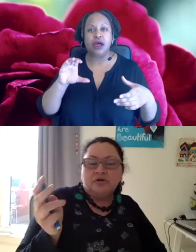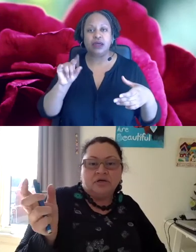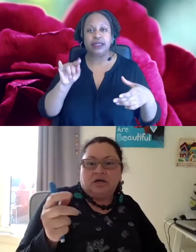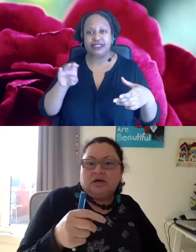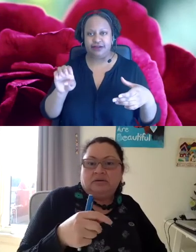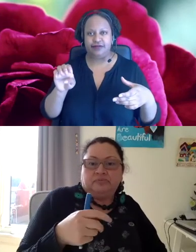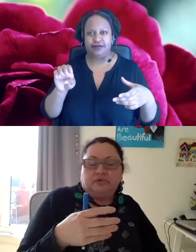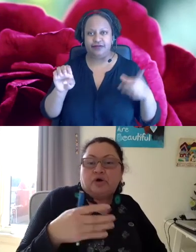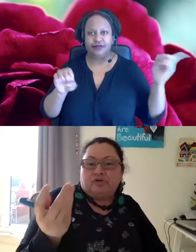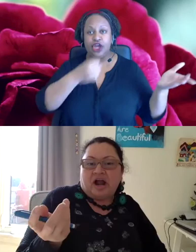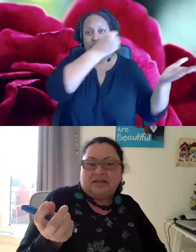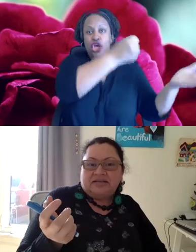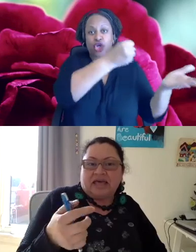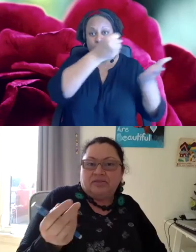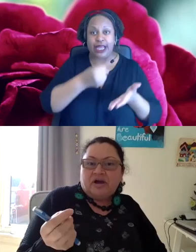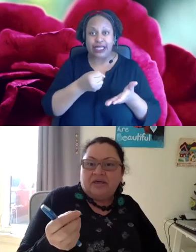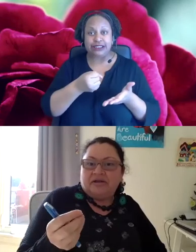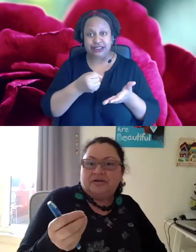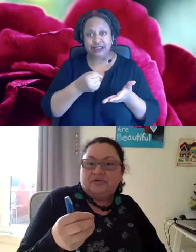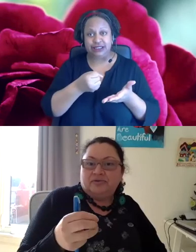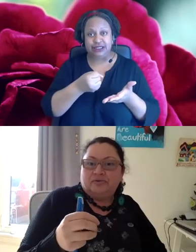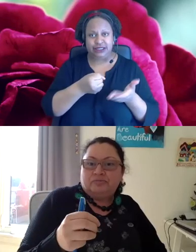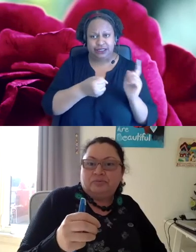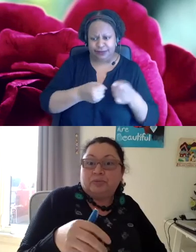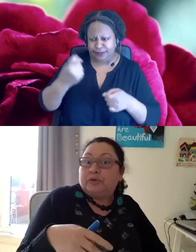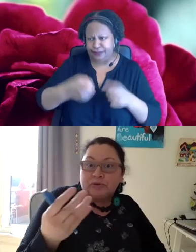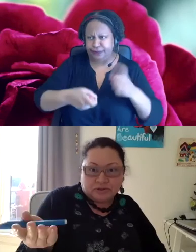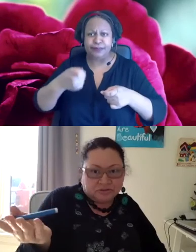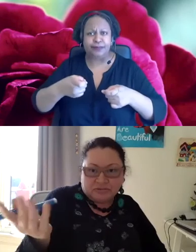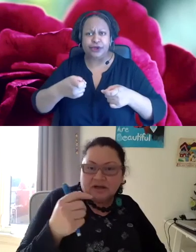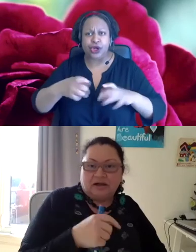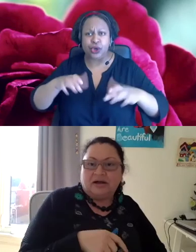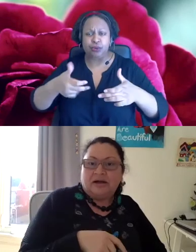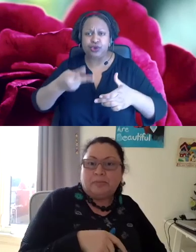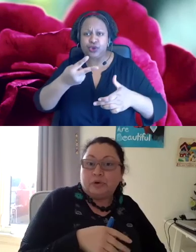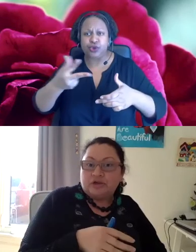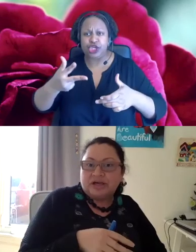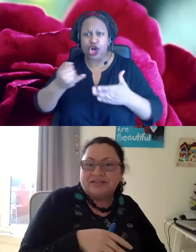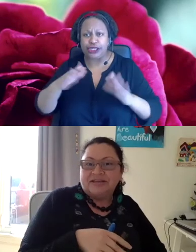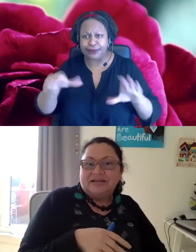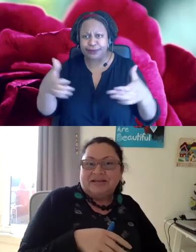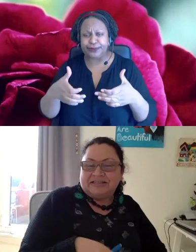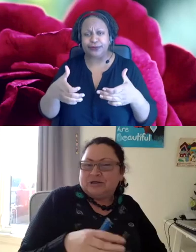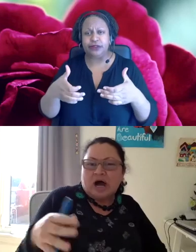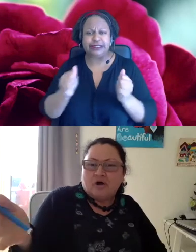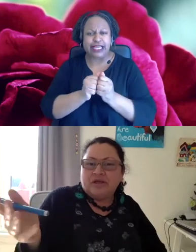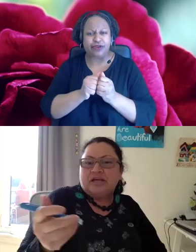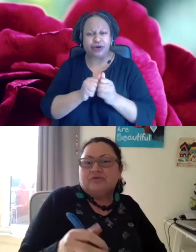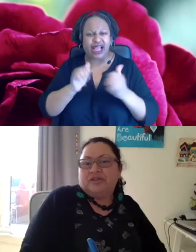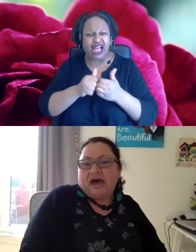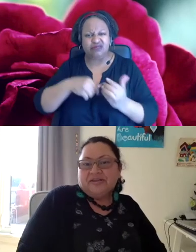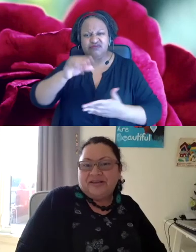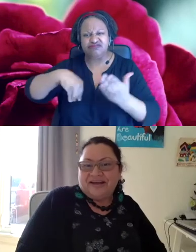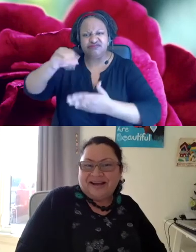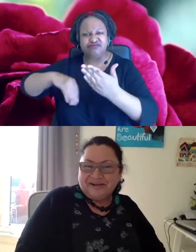2 or 3 artists get together to produce a project. So how we deal